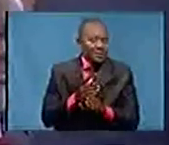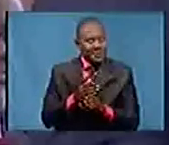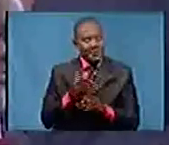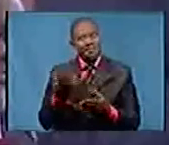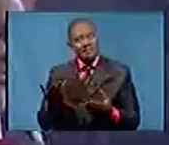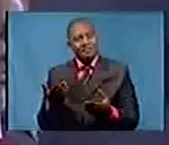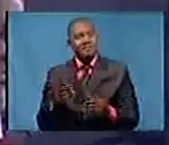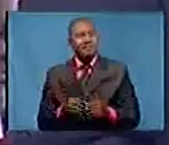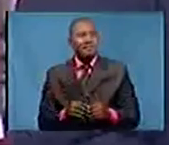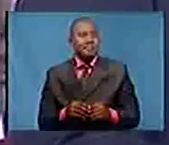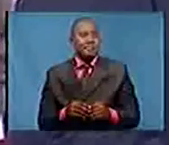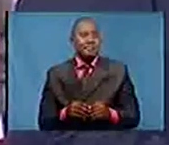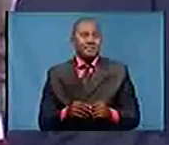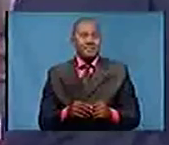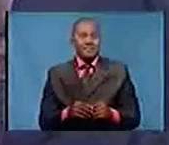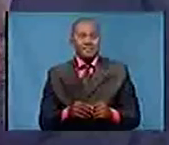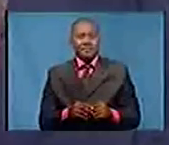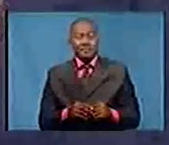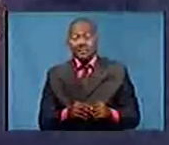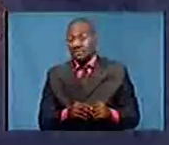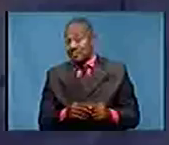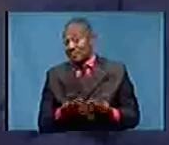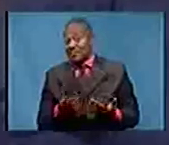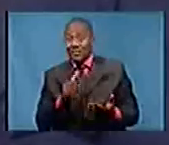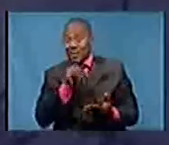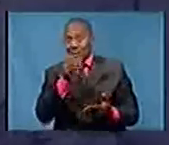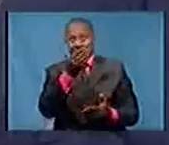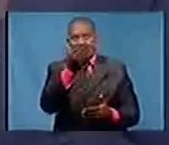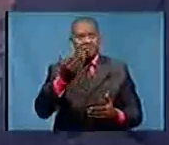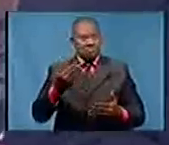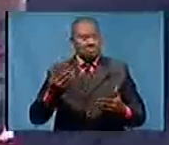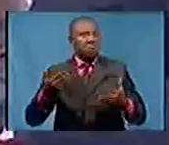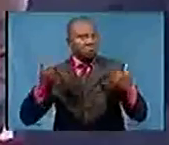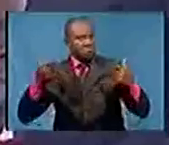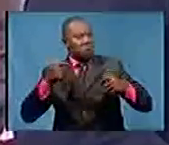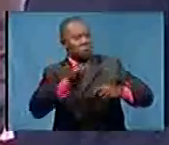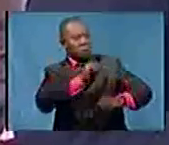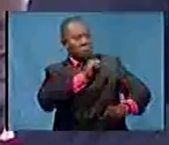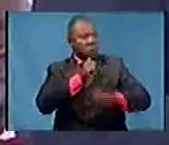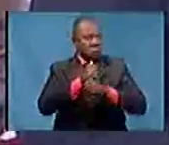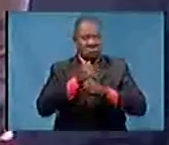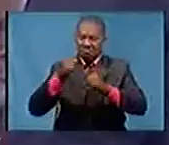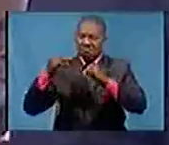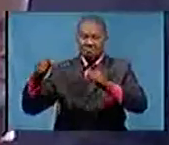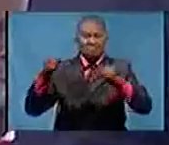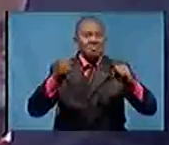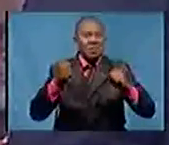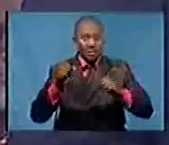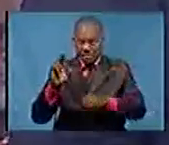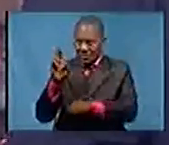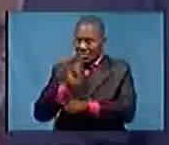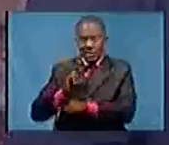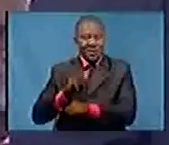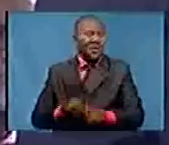that it is not that your lordships want to show that you have power and you want to exercise it.